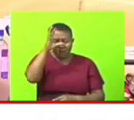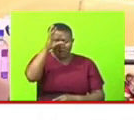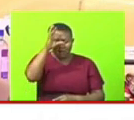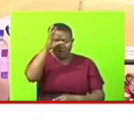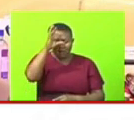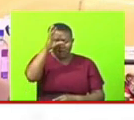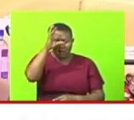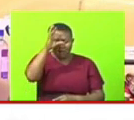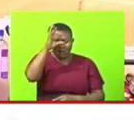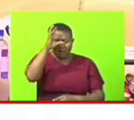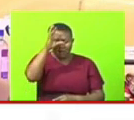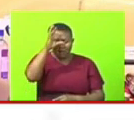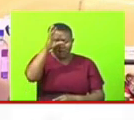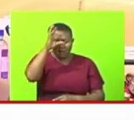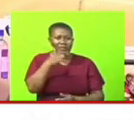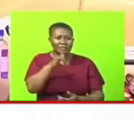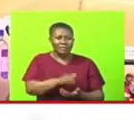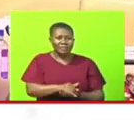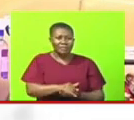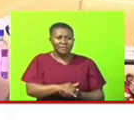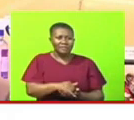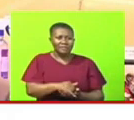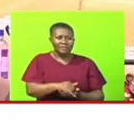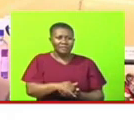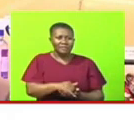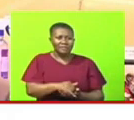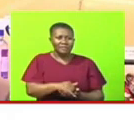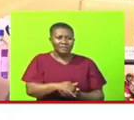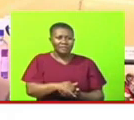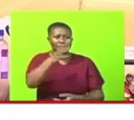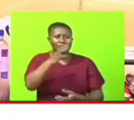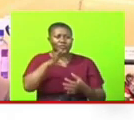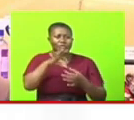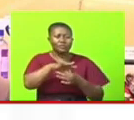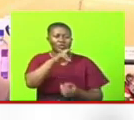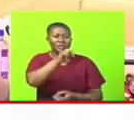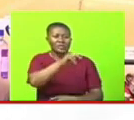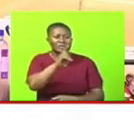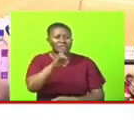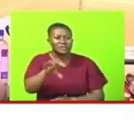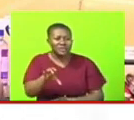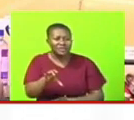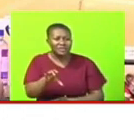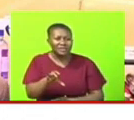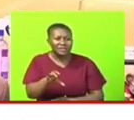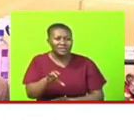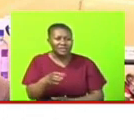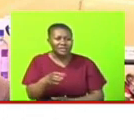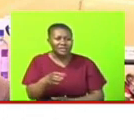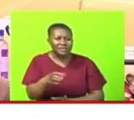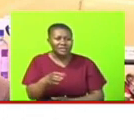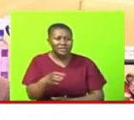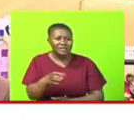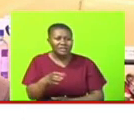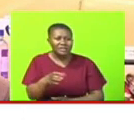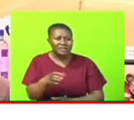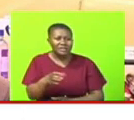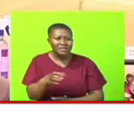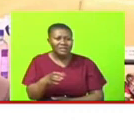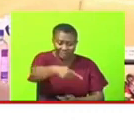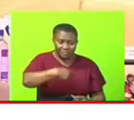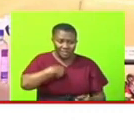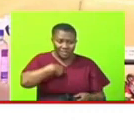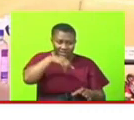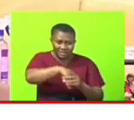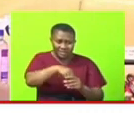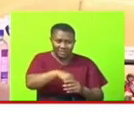Supreme Court will make a determination on it to make sure that when it happens again, we'll know how to look at it. So at